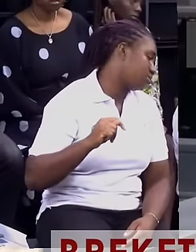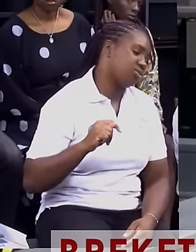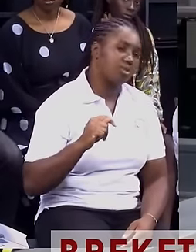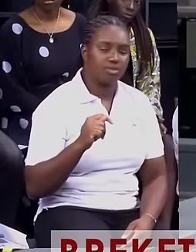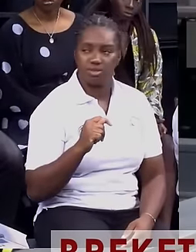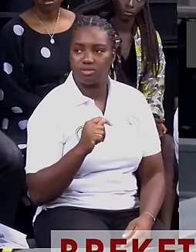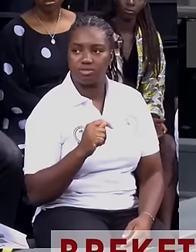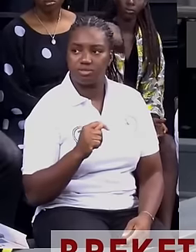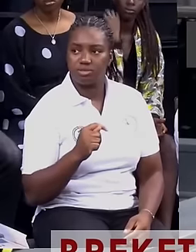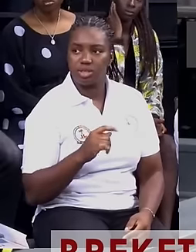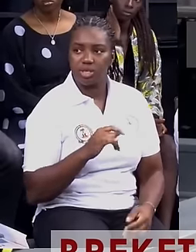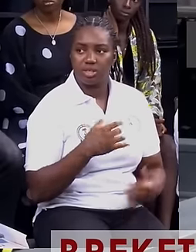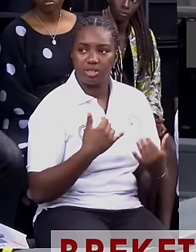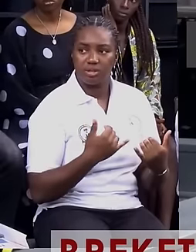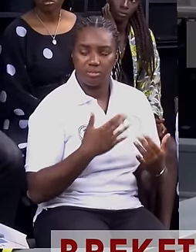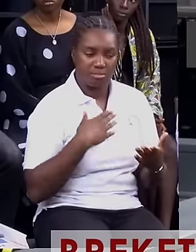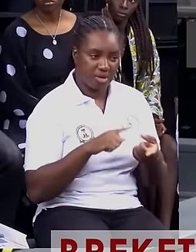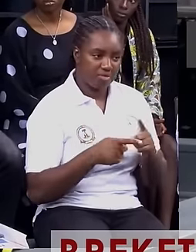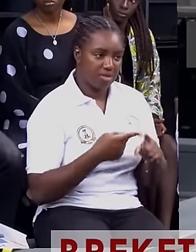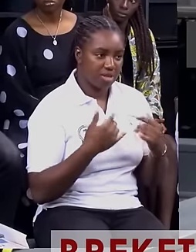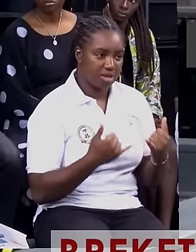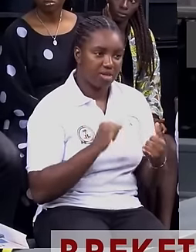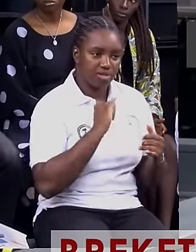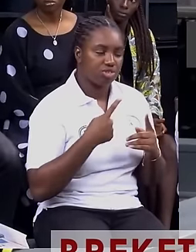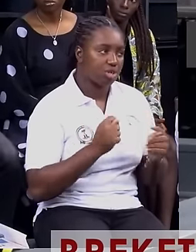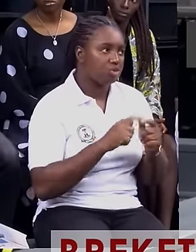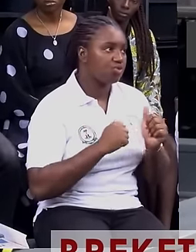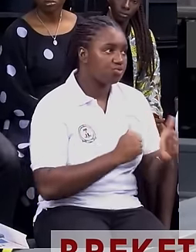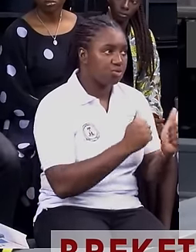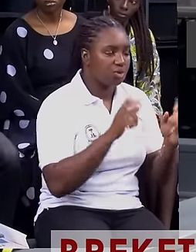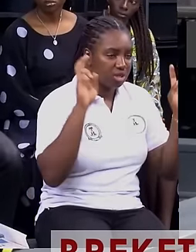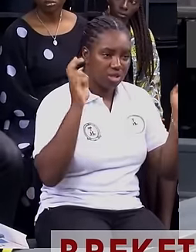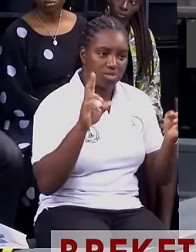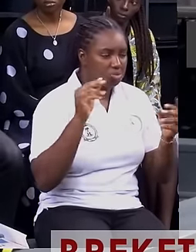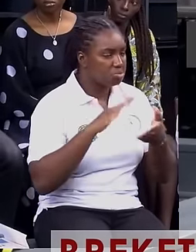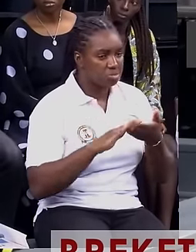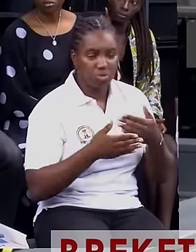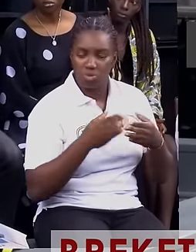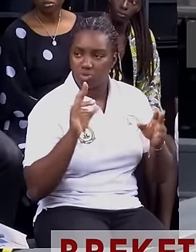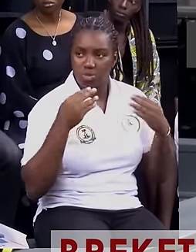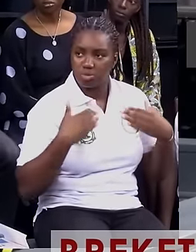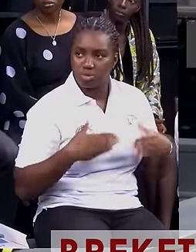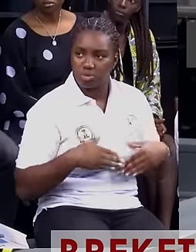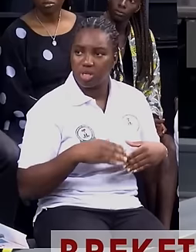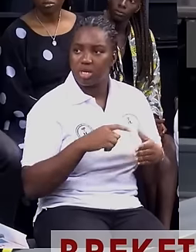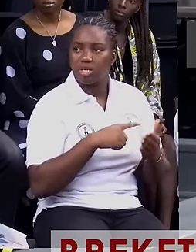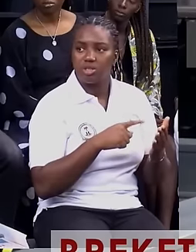got frustrated. This my friend now is trying to follow the case. Nobody. Before we knew it, this lady called me that